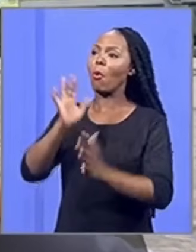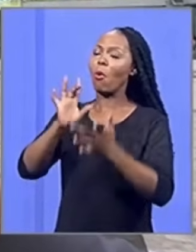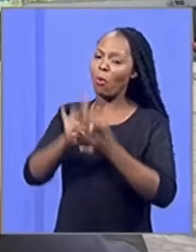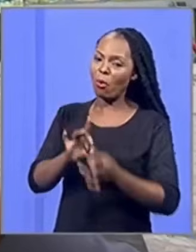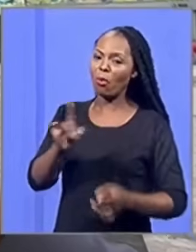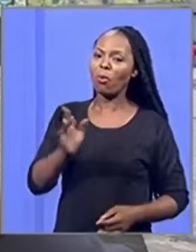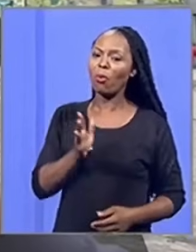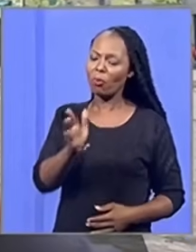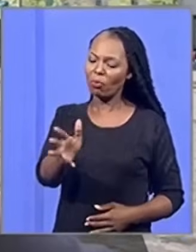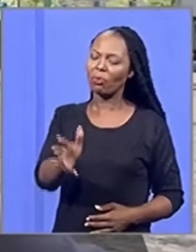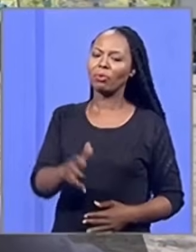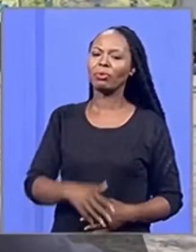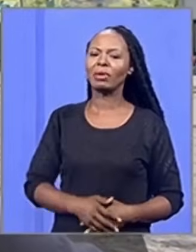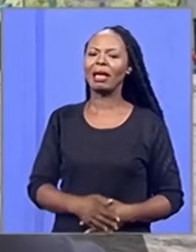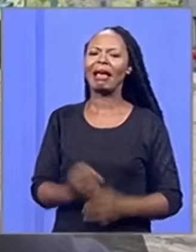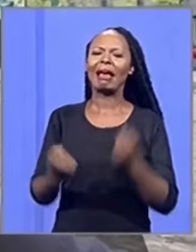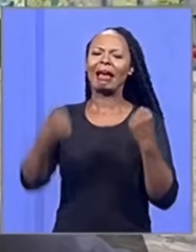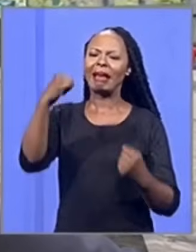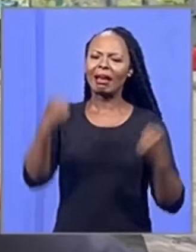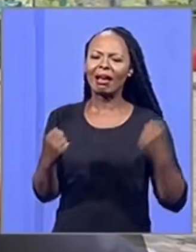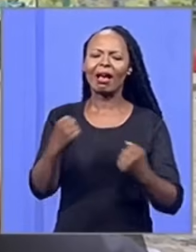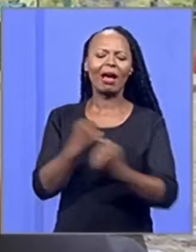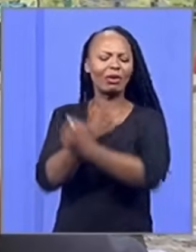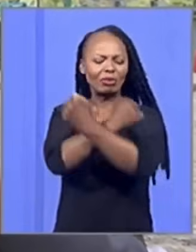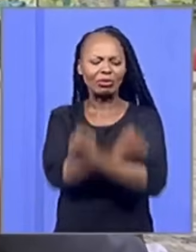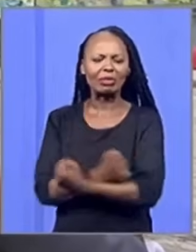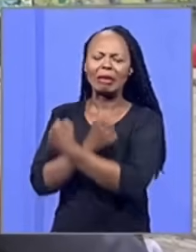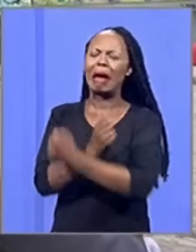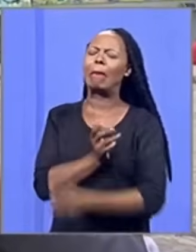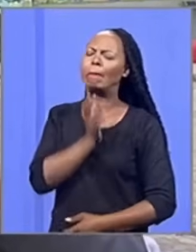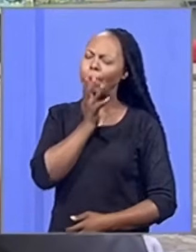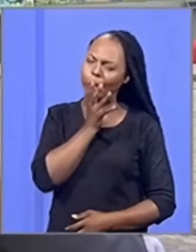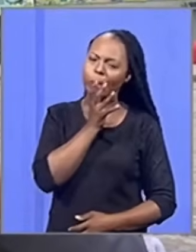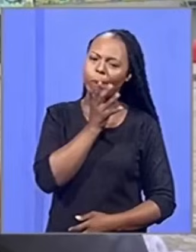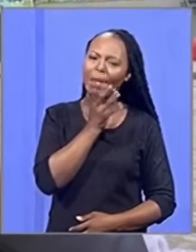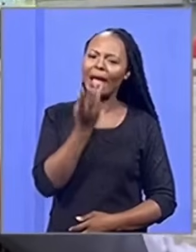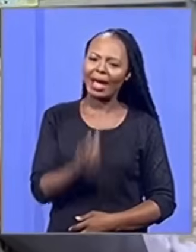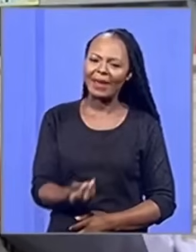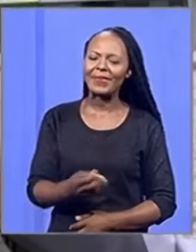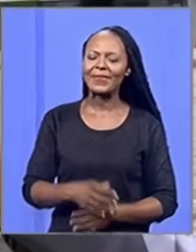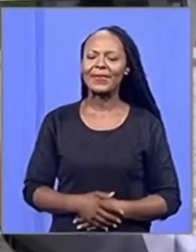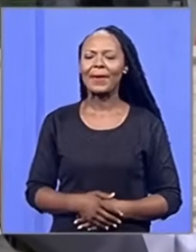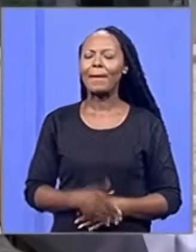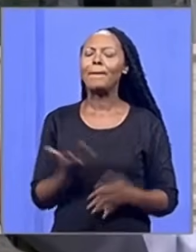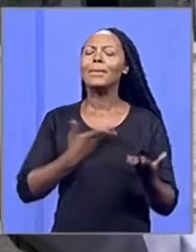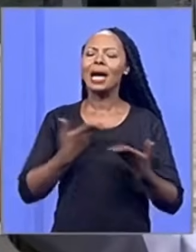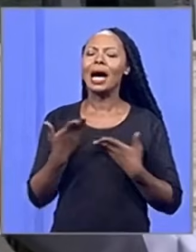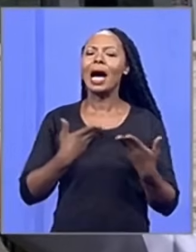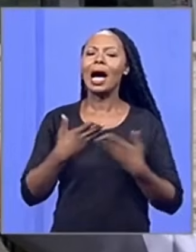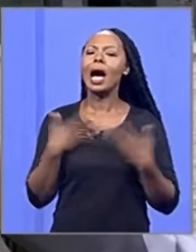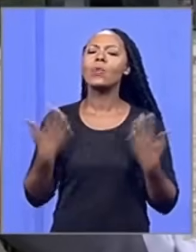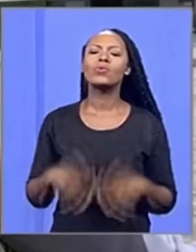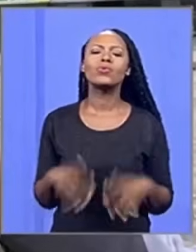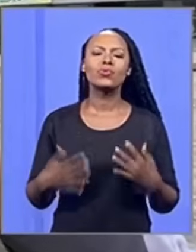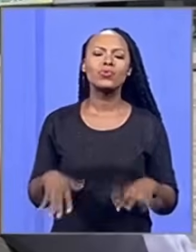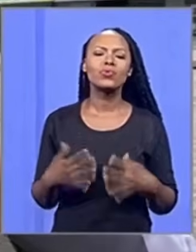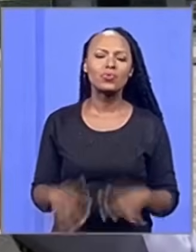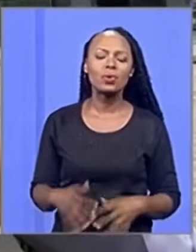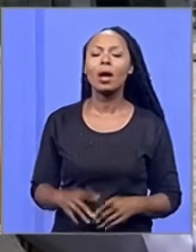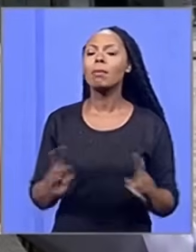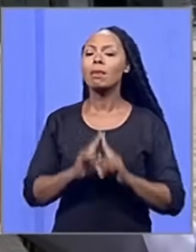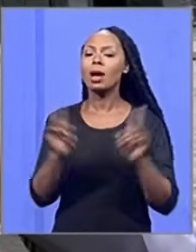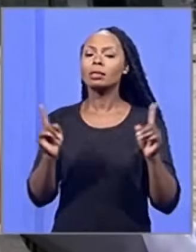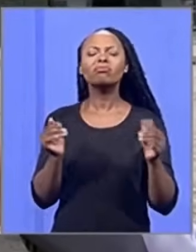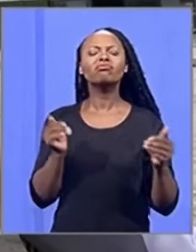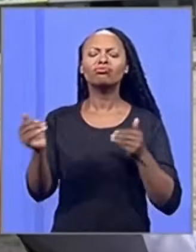many trucks, too many small cars. I think the situation was so bad, but they managed to